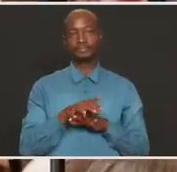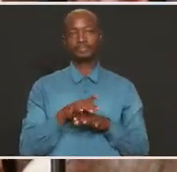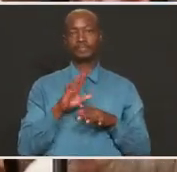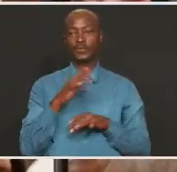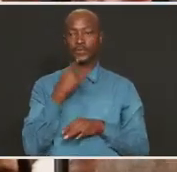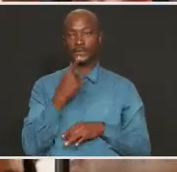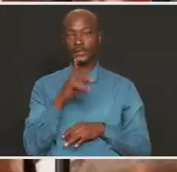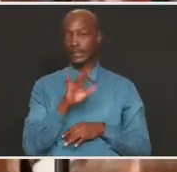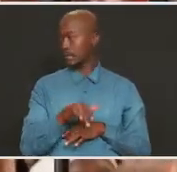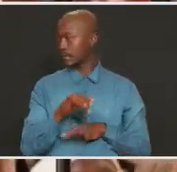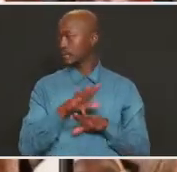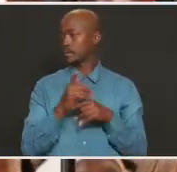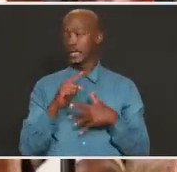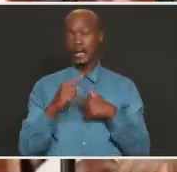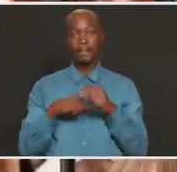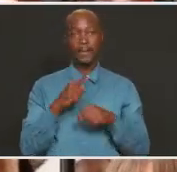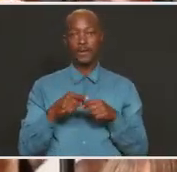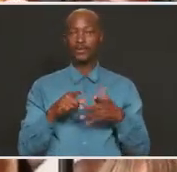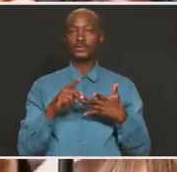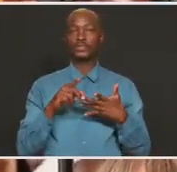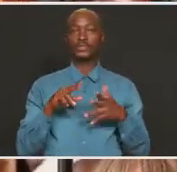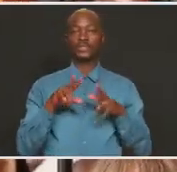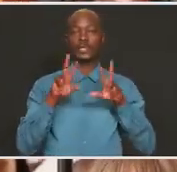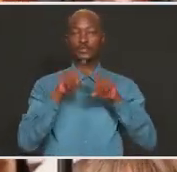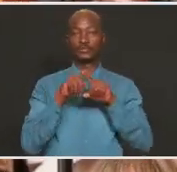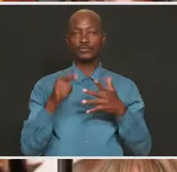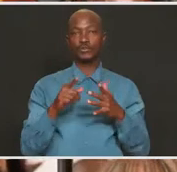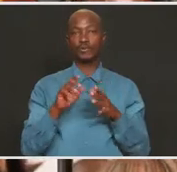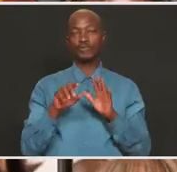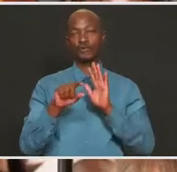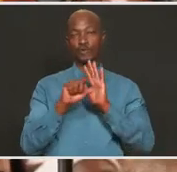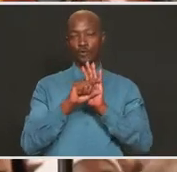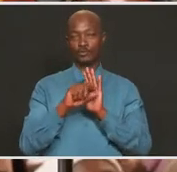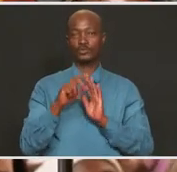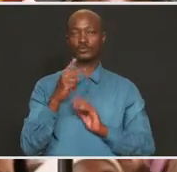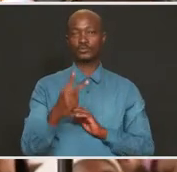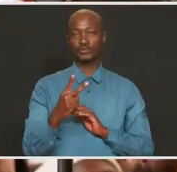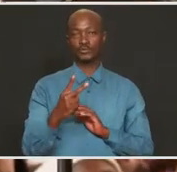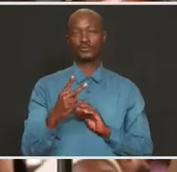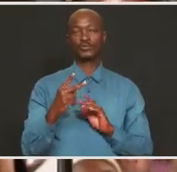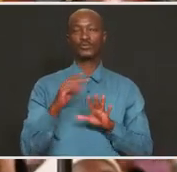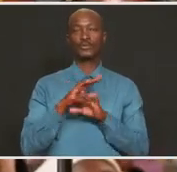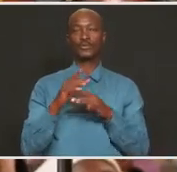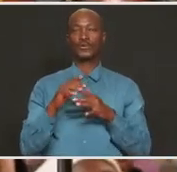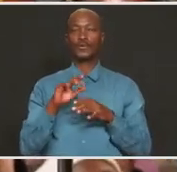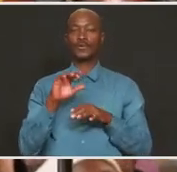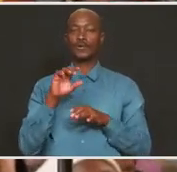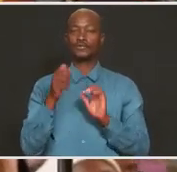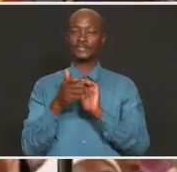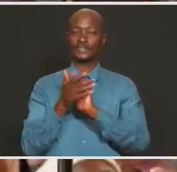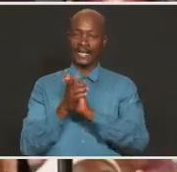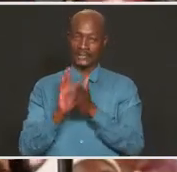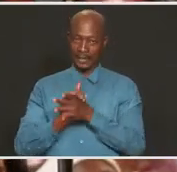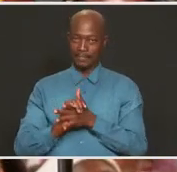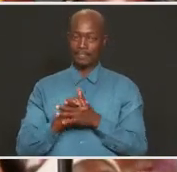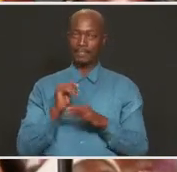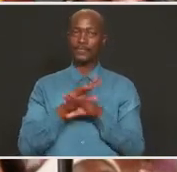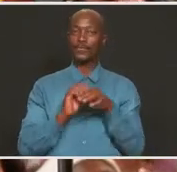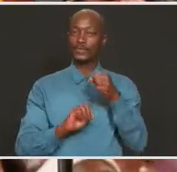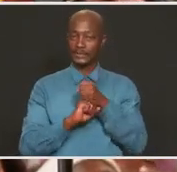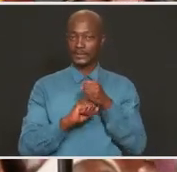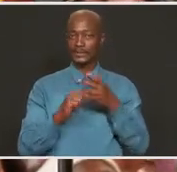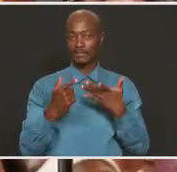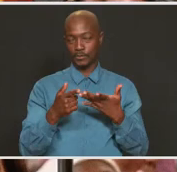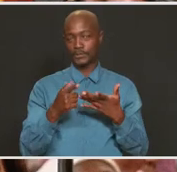saying that with regard to the issue of Clause 2 amendment of Section 3 of salsa we support